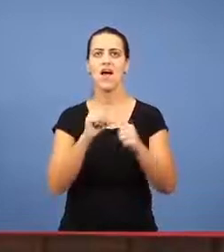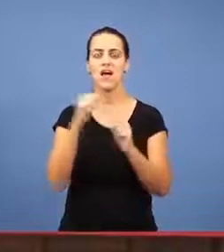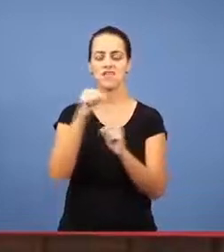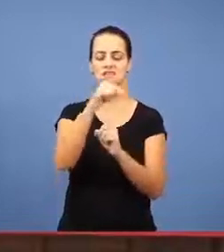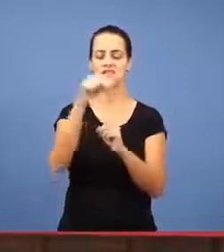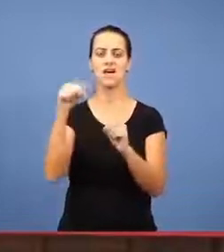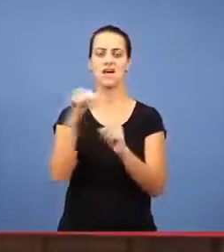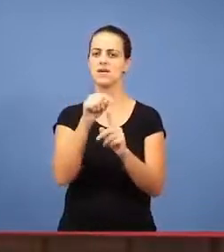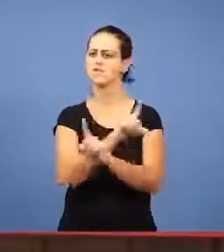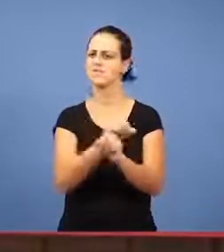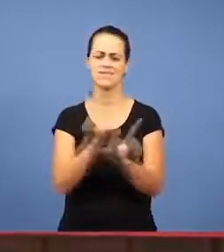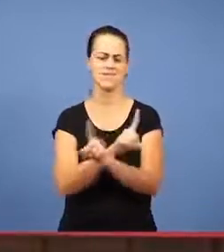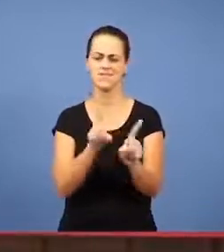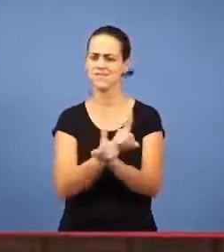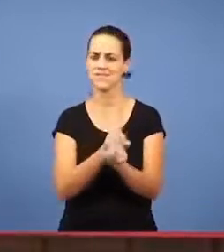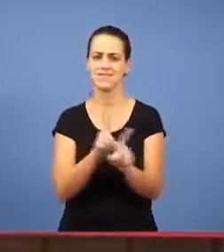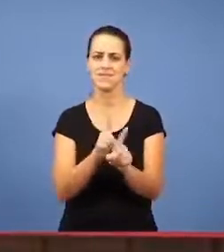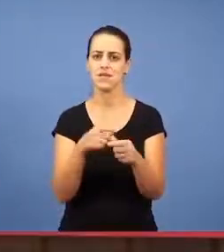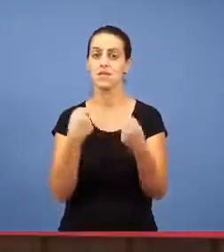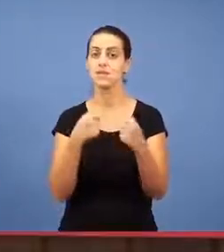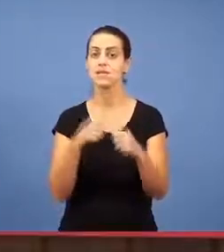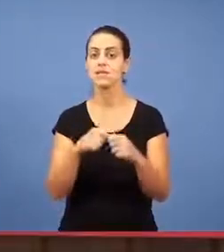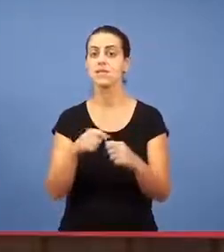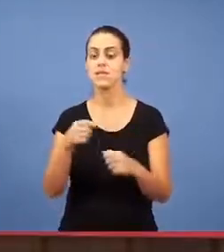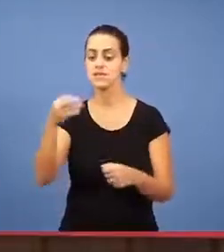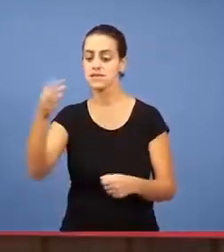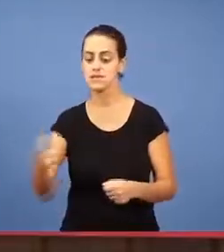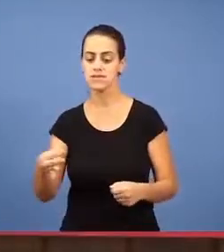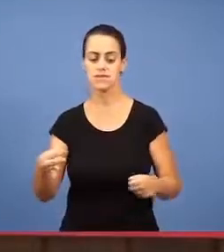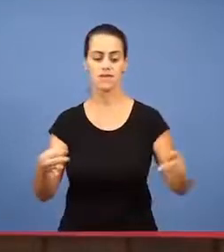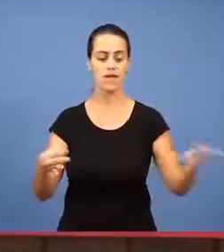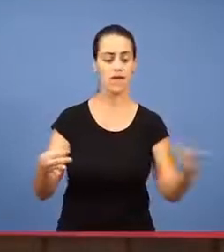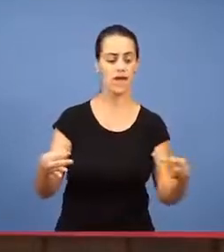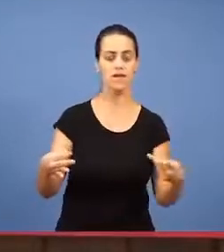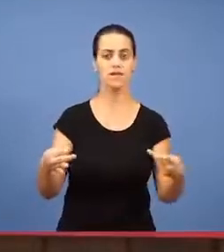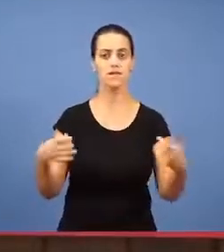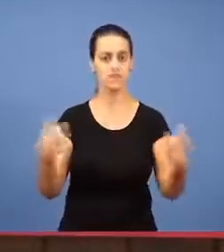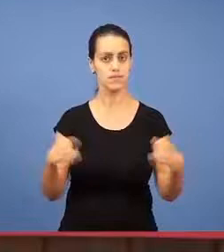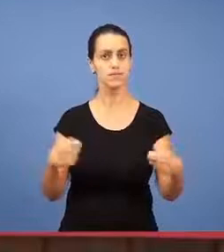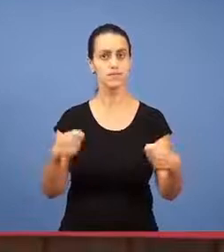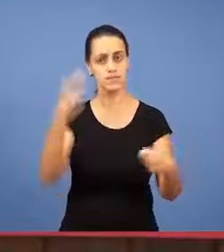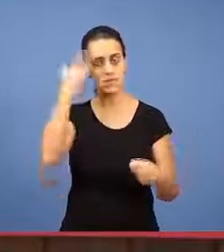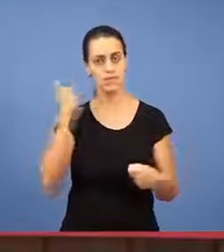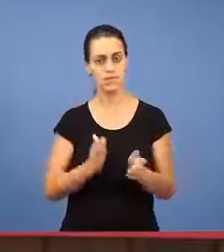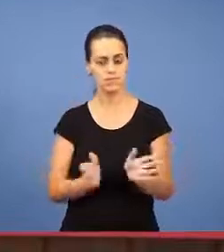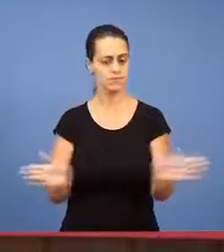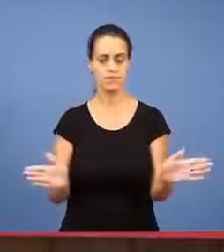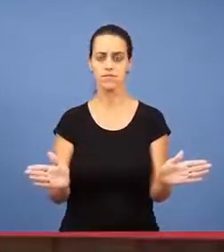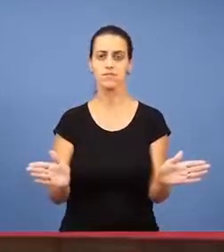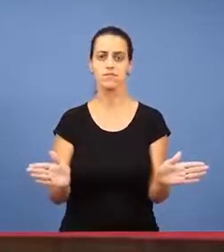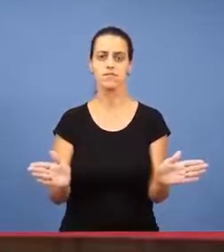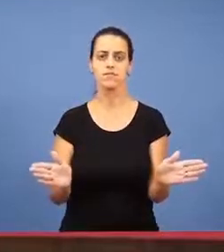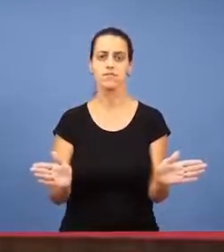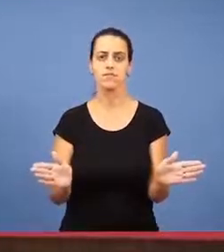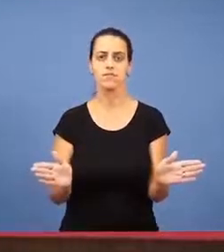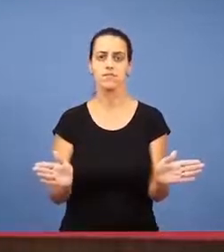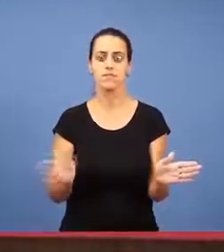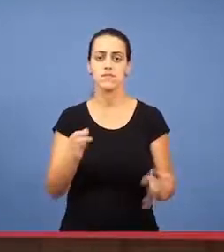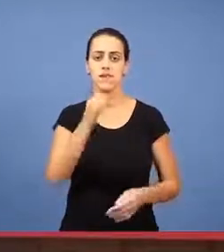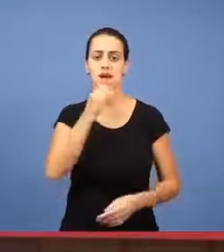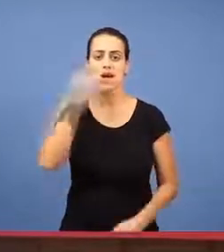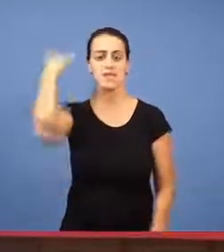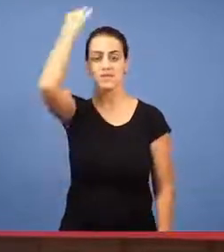Oh, we're not holy. Nobody's holy. But we need to know what is right and wrong. We cannot place the Holy